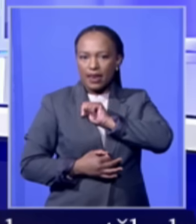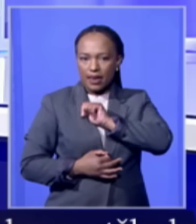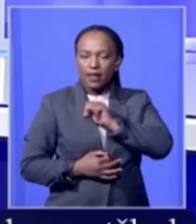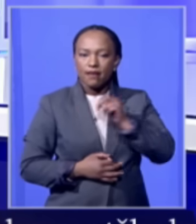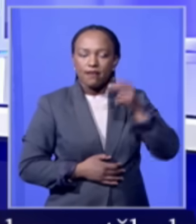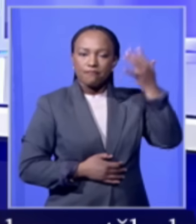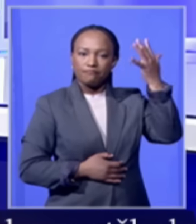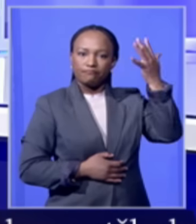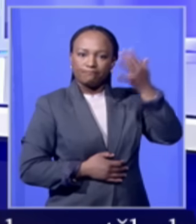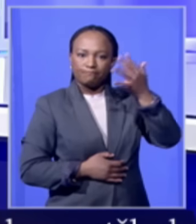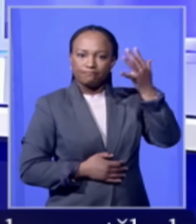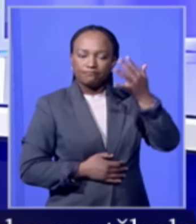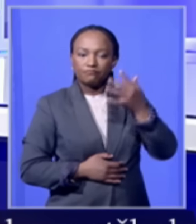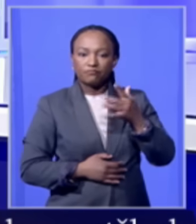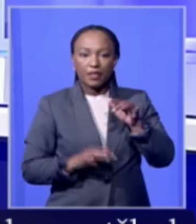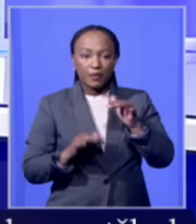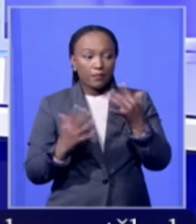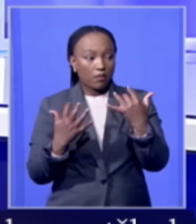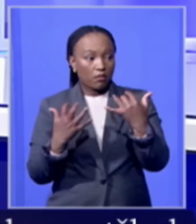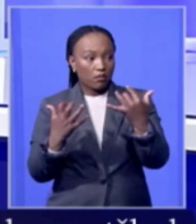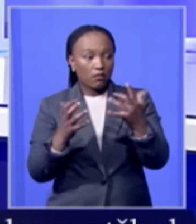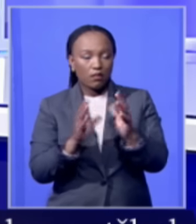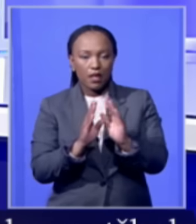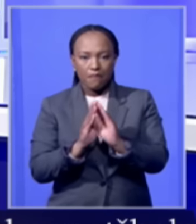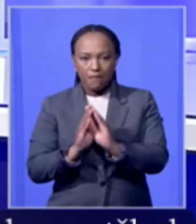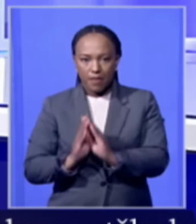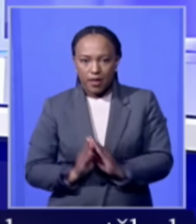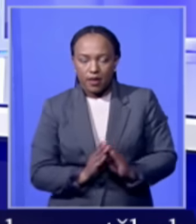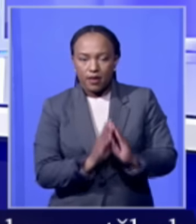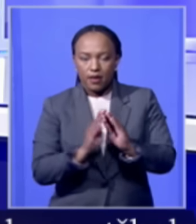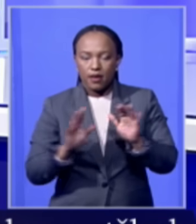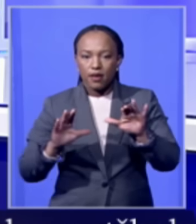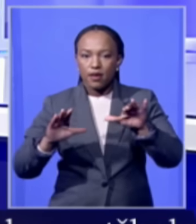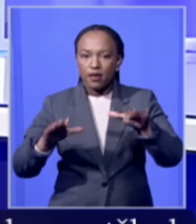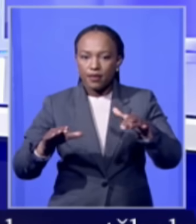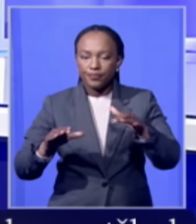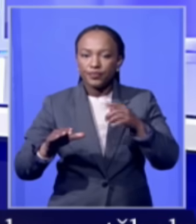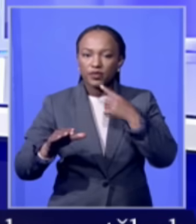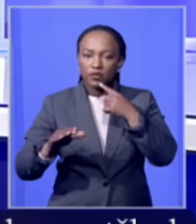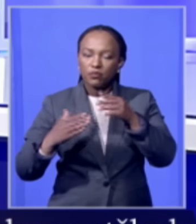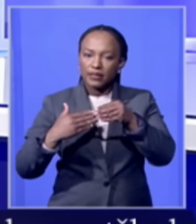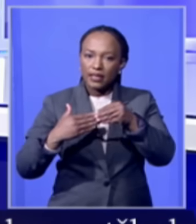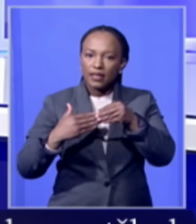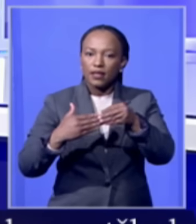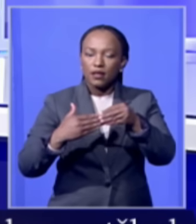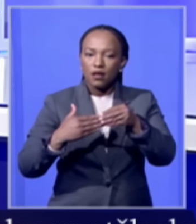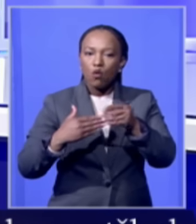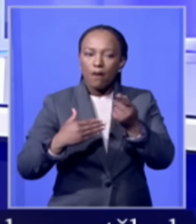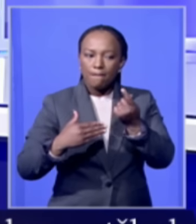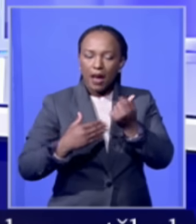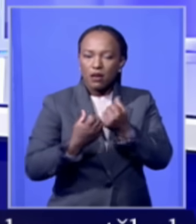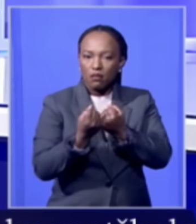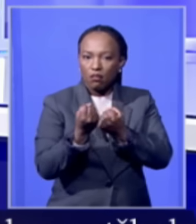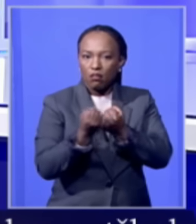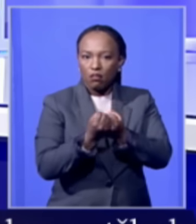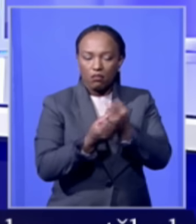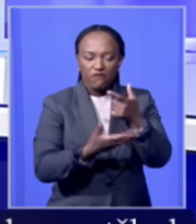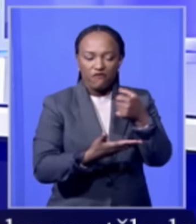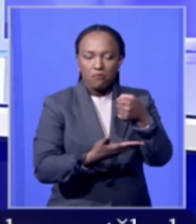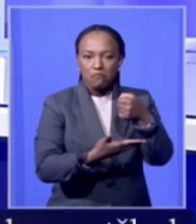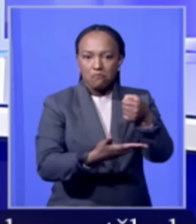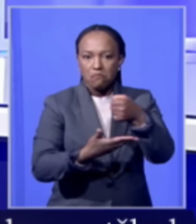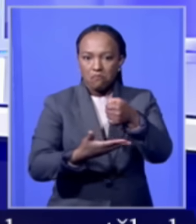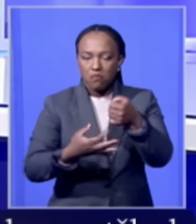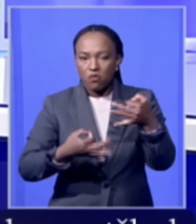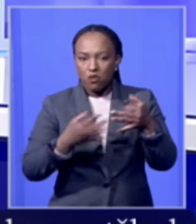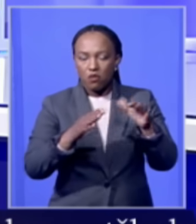o rapile batšeakarolo go rerišana ka dipotšišo tša mabapi le tsela ya maleba ya go thekgwa ka mašeleng ga mekgatlo ya dipolotiki le gore